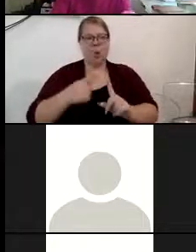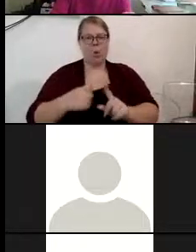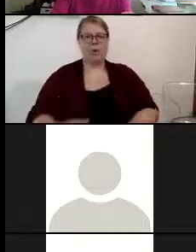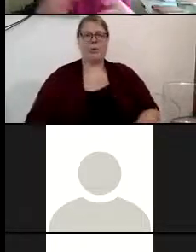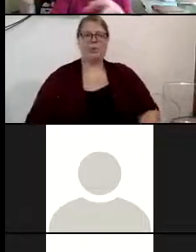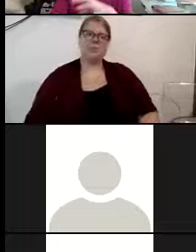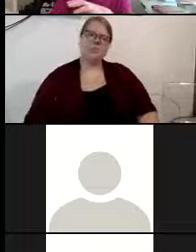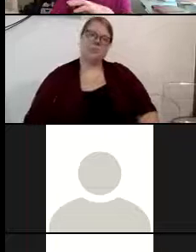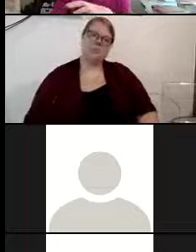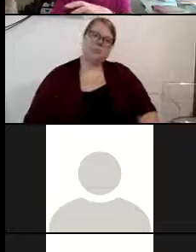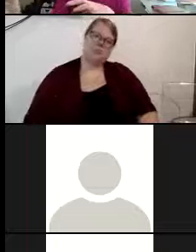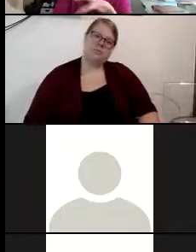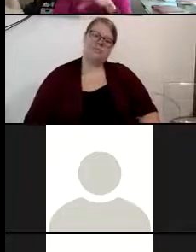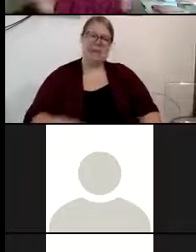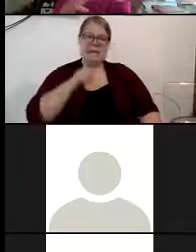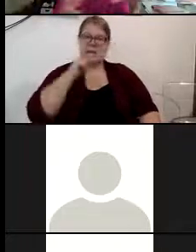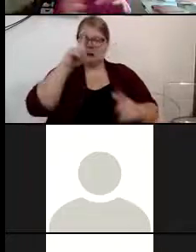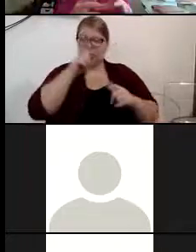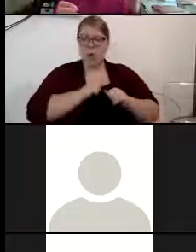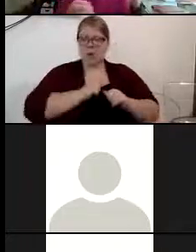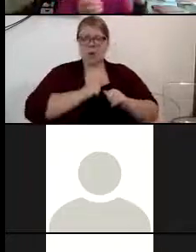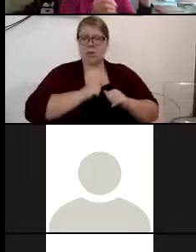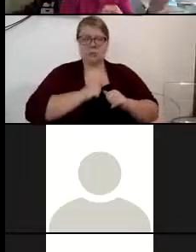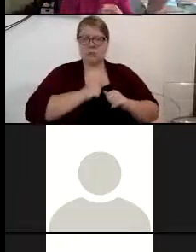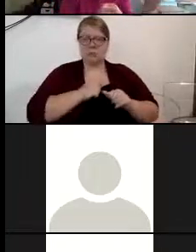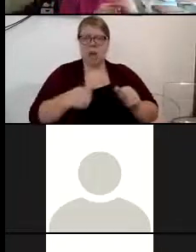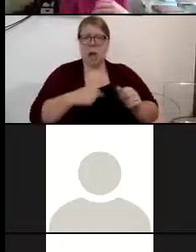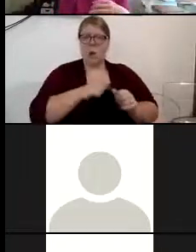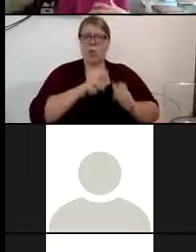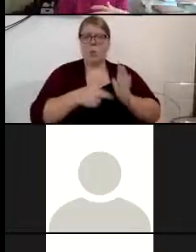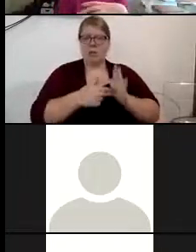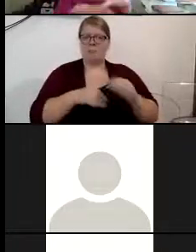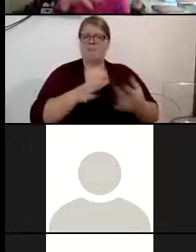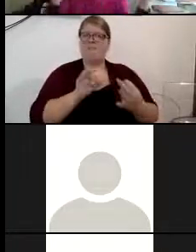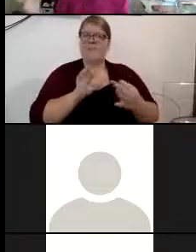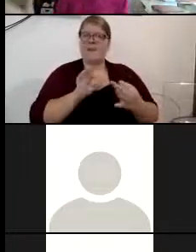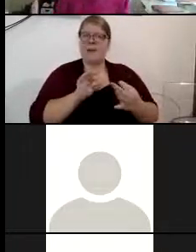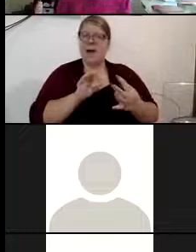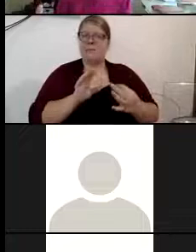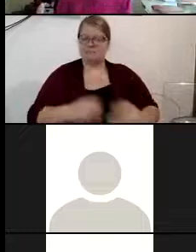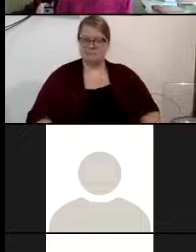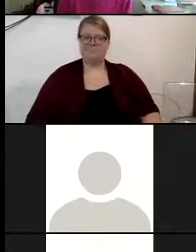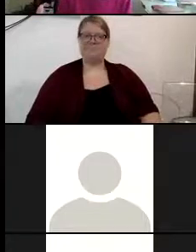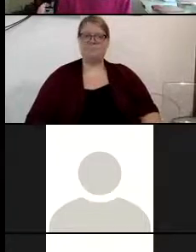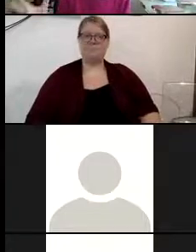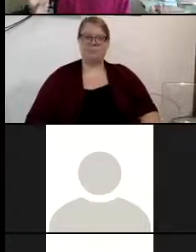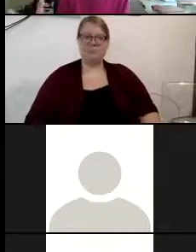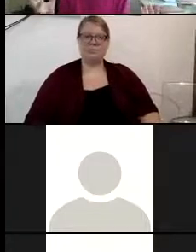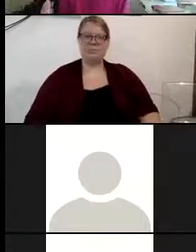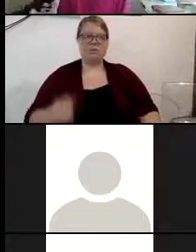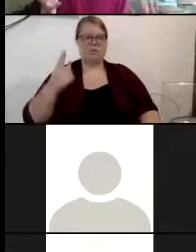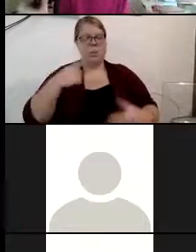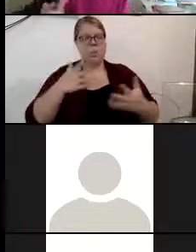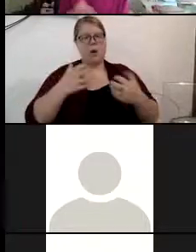It's not up to us. Our role is that feedback and creating a non-judgment